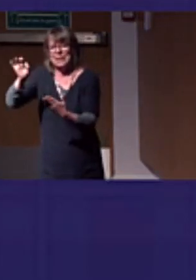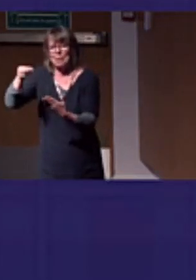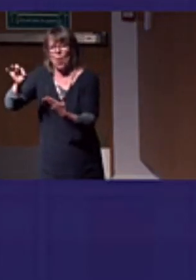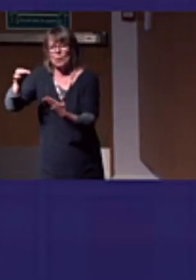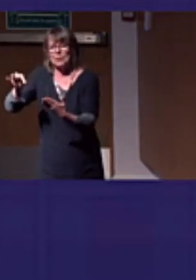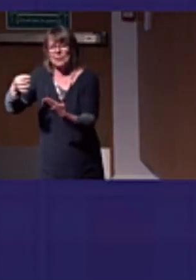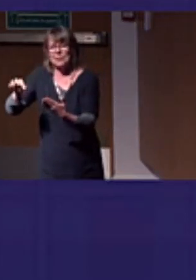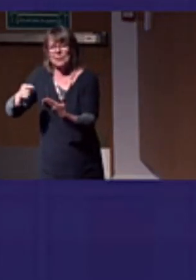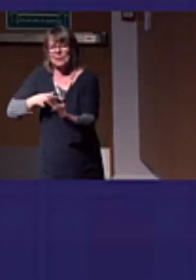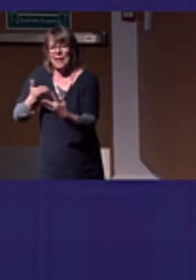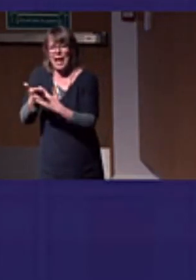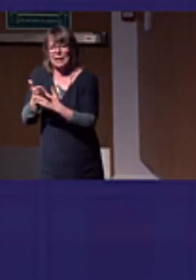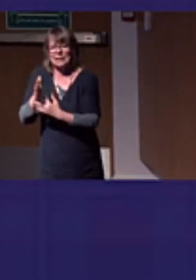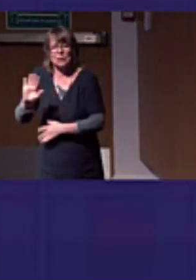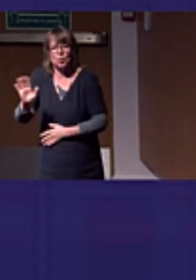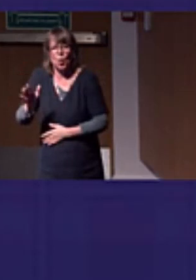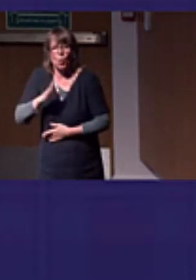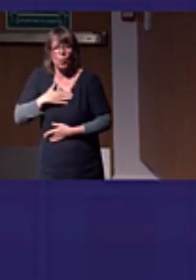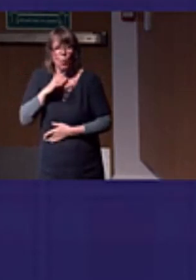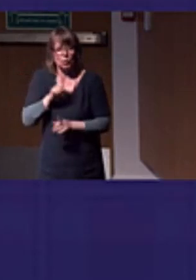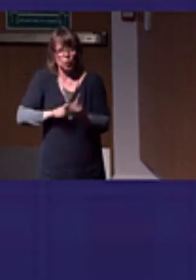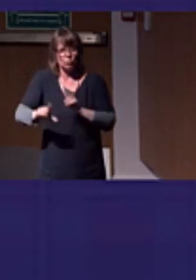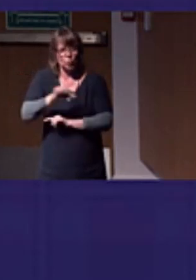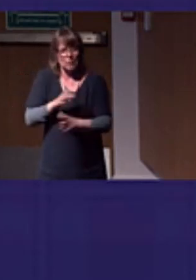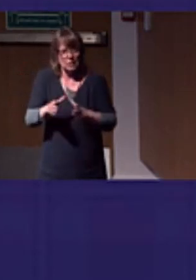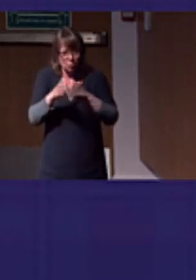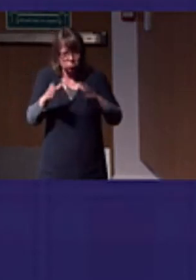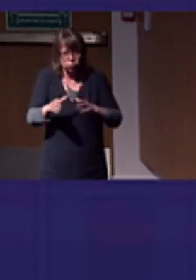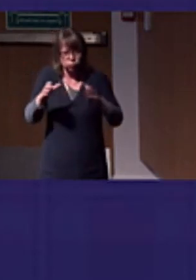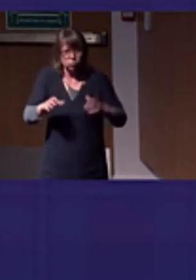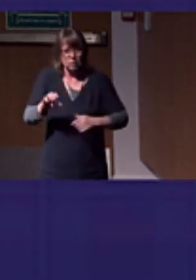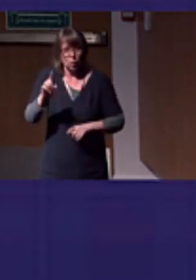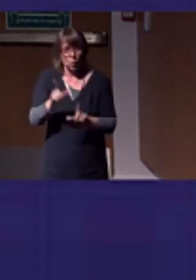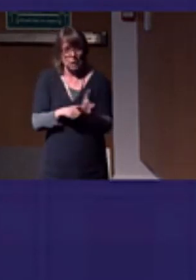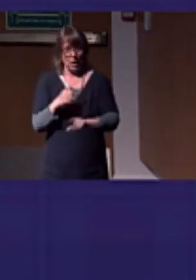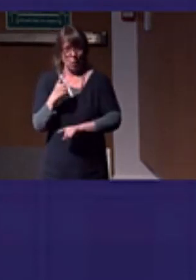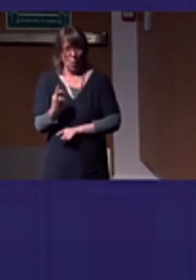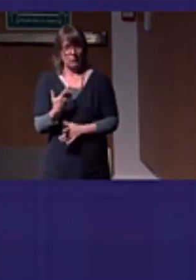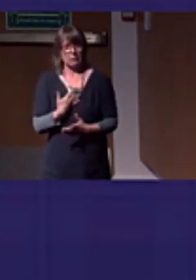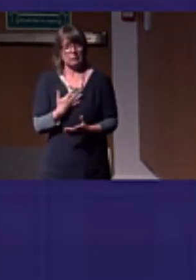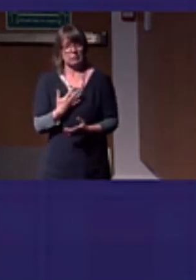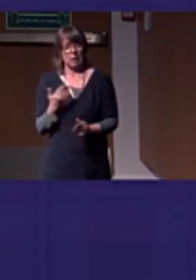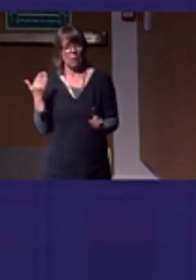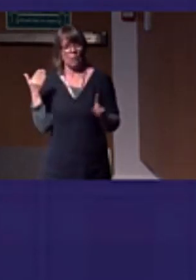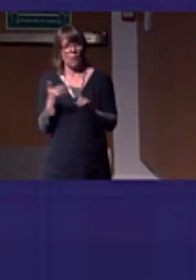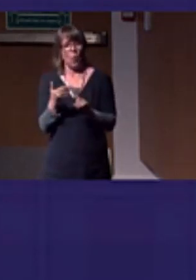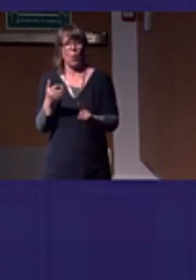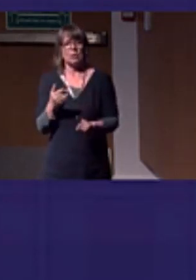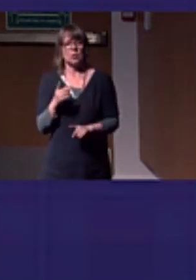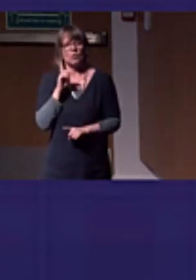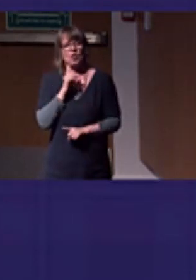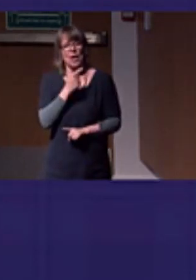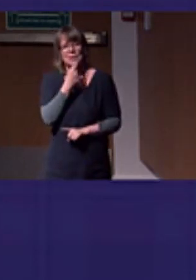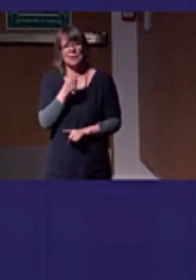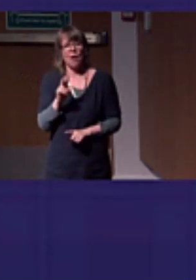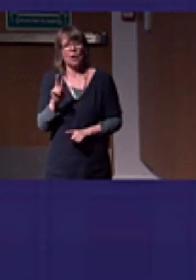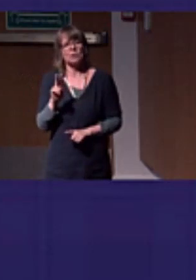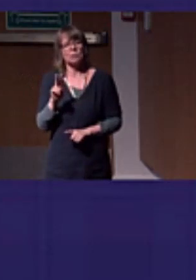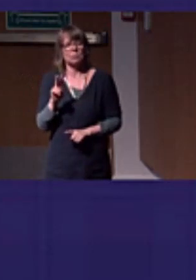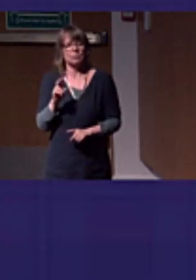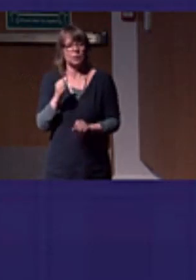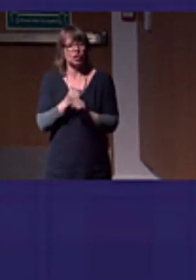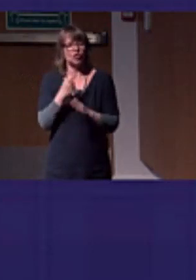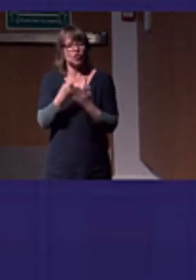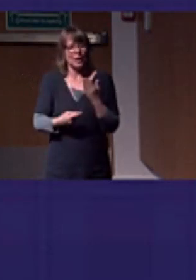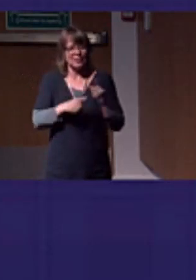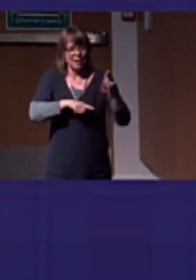just get more people involved in the community. So year one, we were very gender diverse. It wasn't our intention that when we started the first very thing